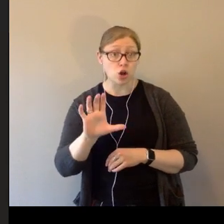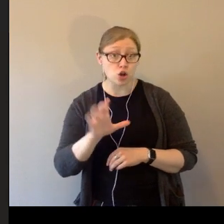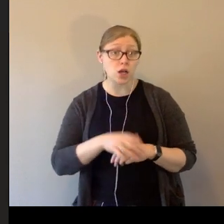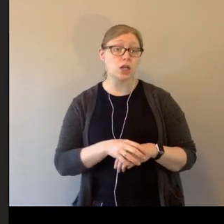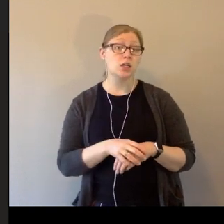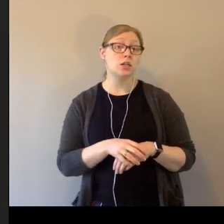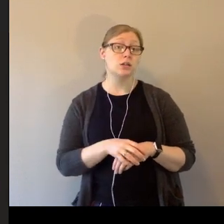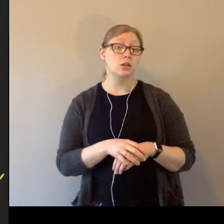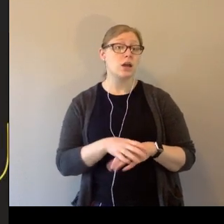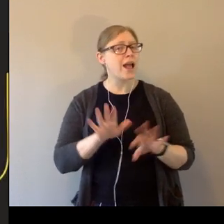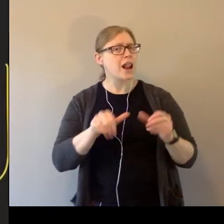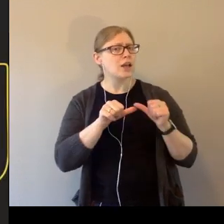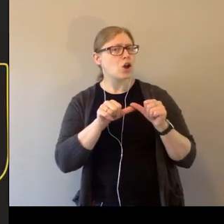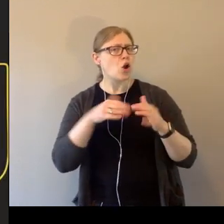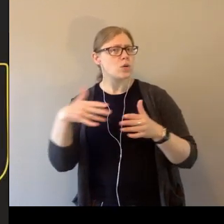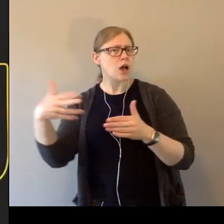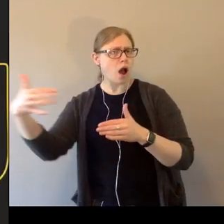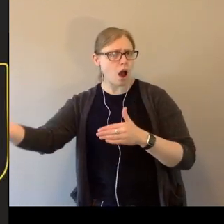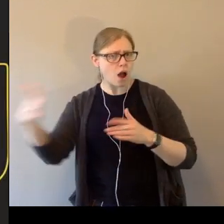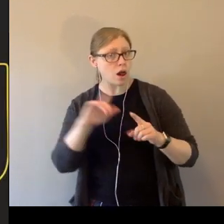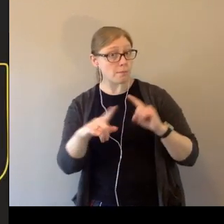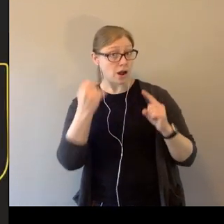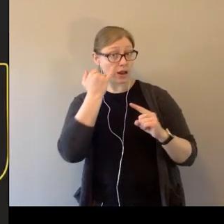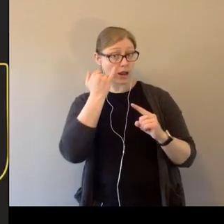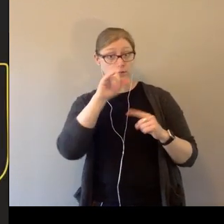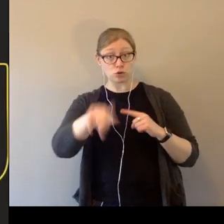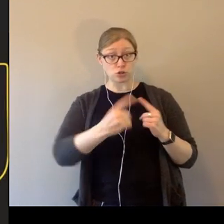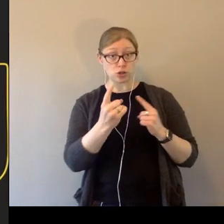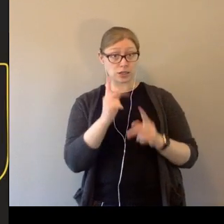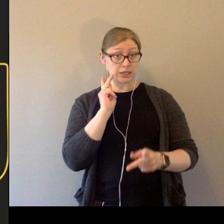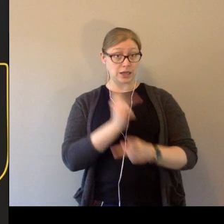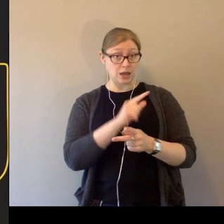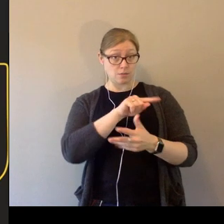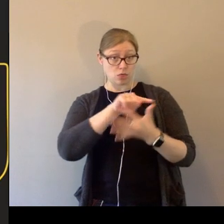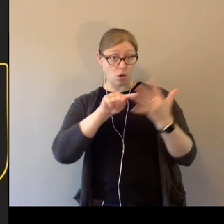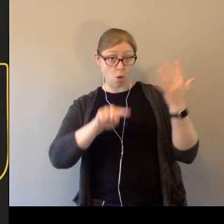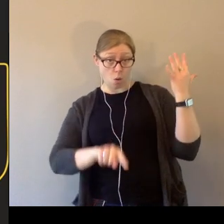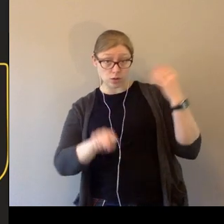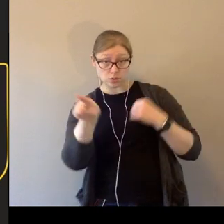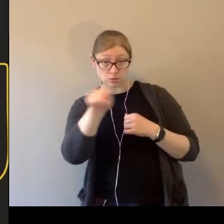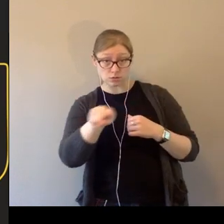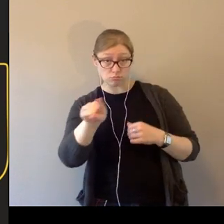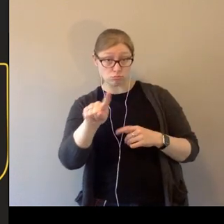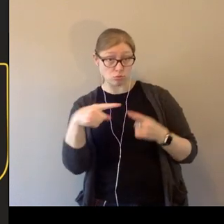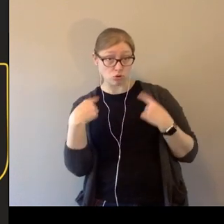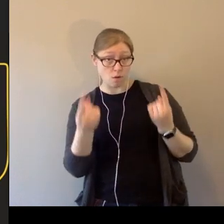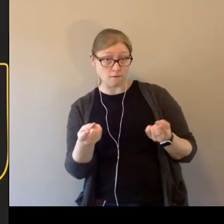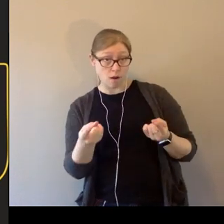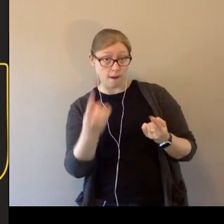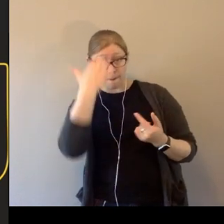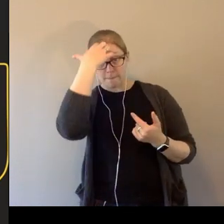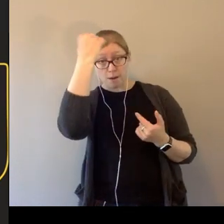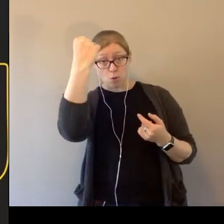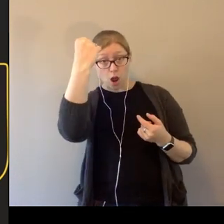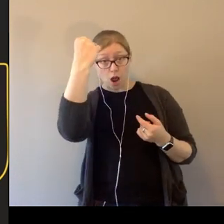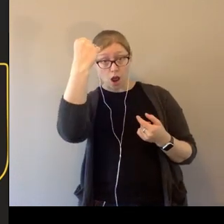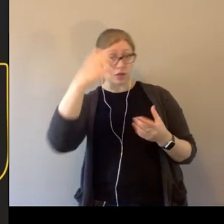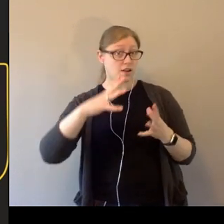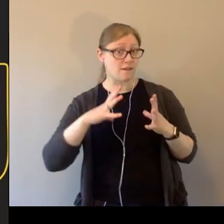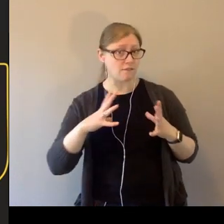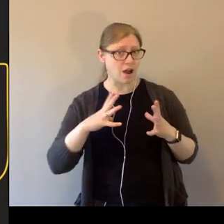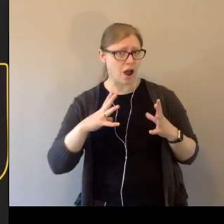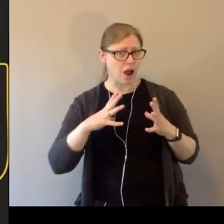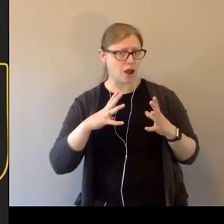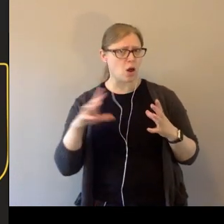And it goes on, but if you just have these in your mind, you're good enough, because for what we're going to do, we're not going to need anything bigger than that.